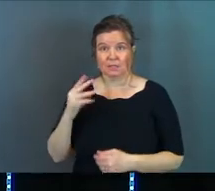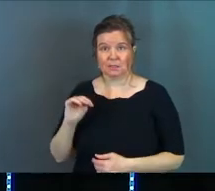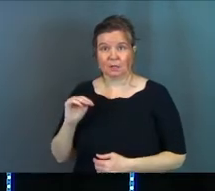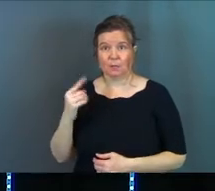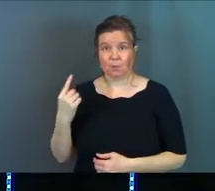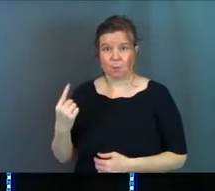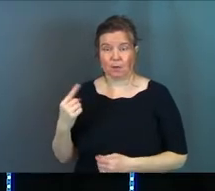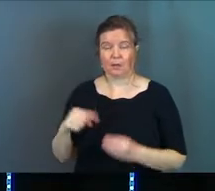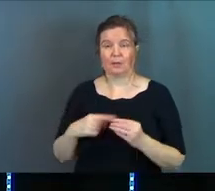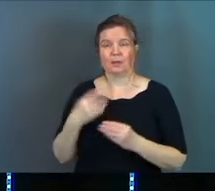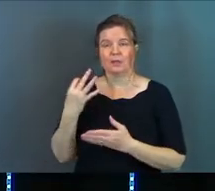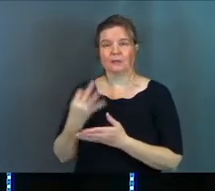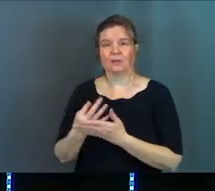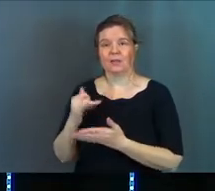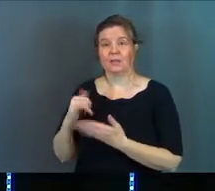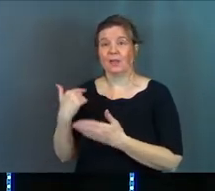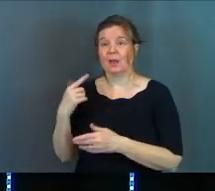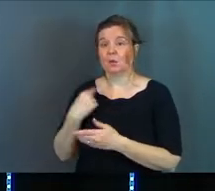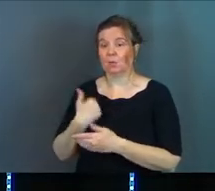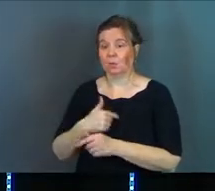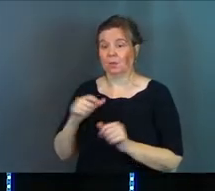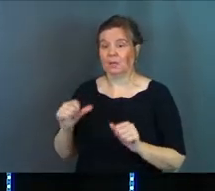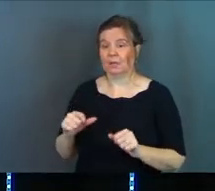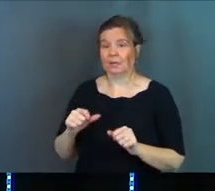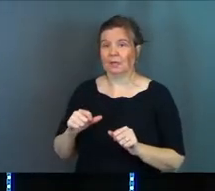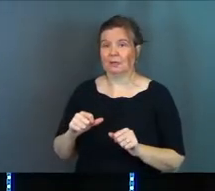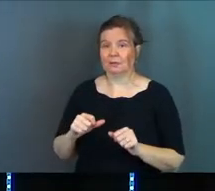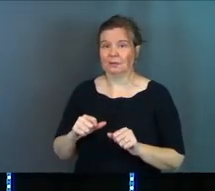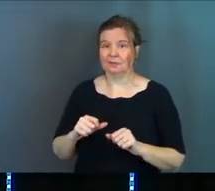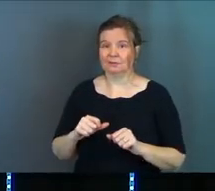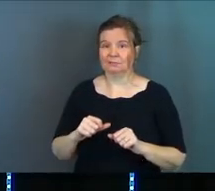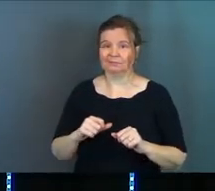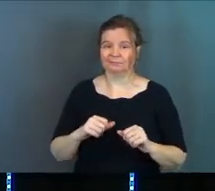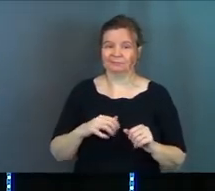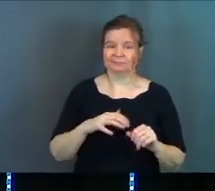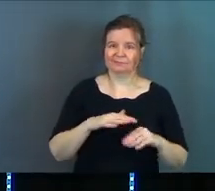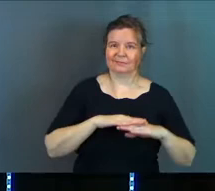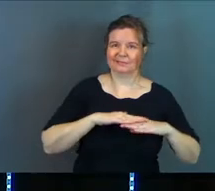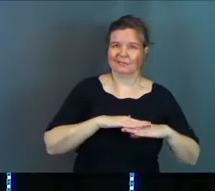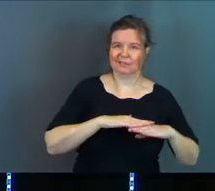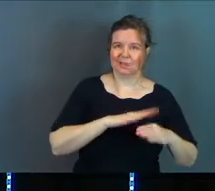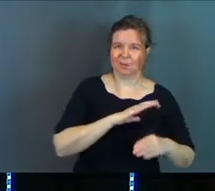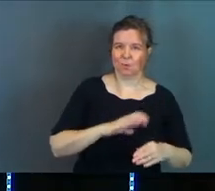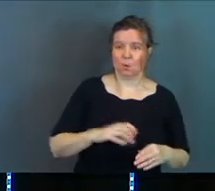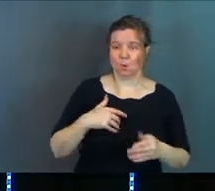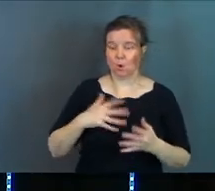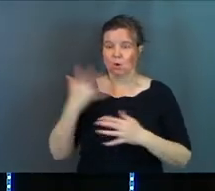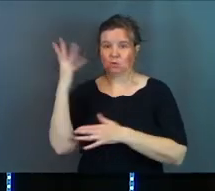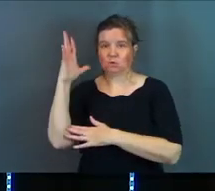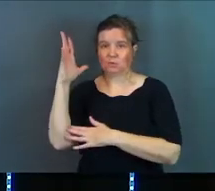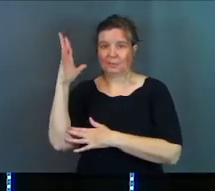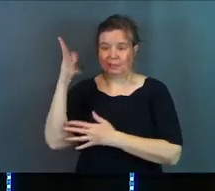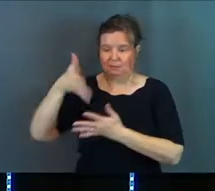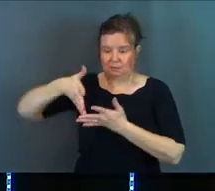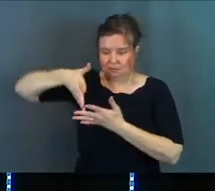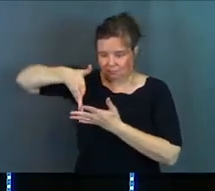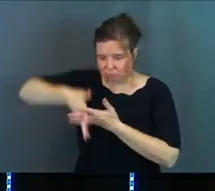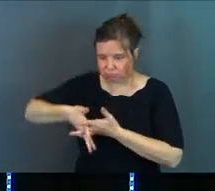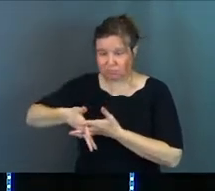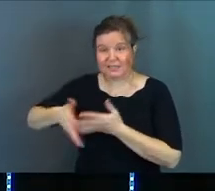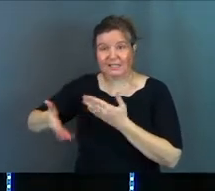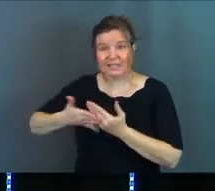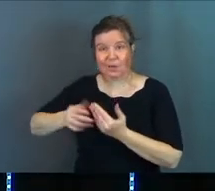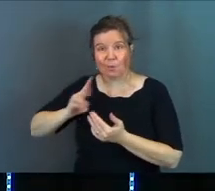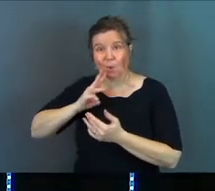1 and about the fact that we can be shallow Christians or we can be like the Christian that's like a tree planted by streams of